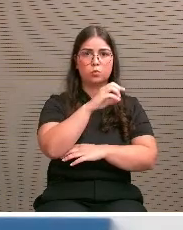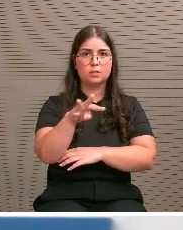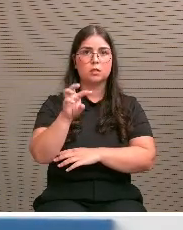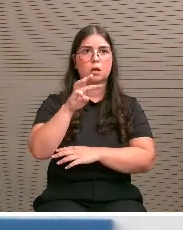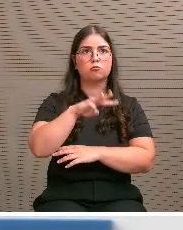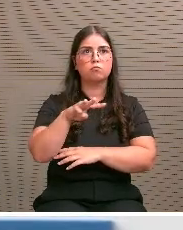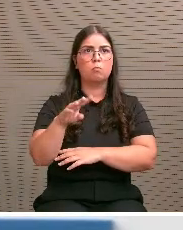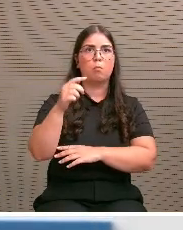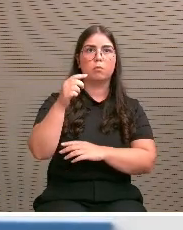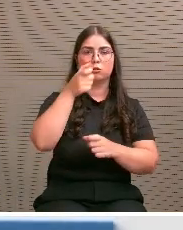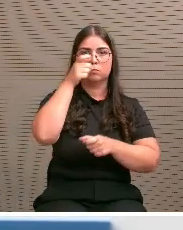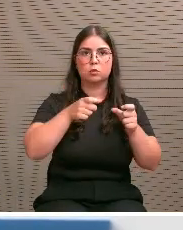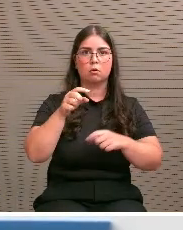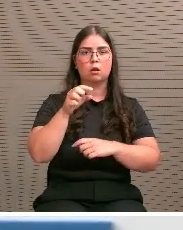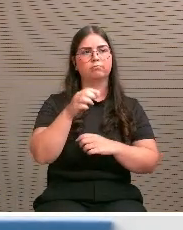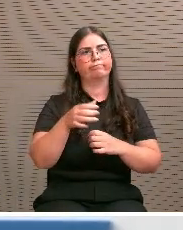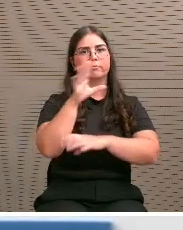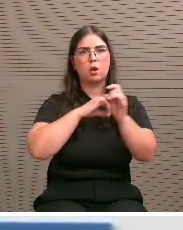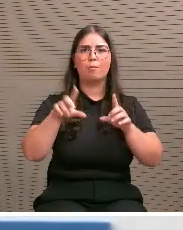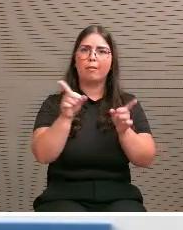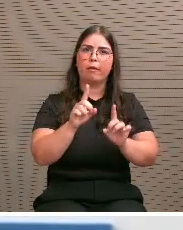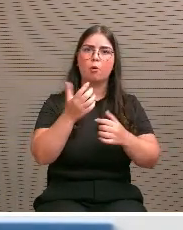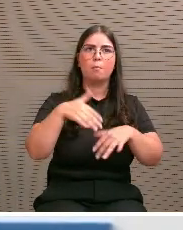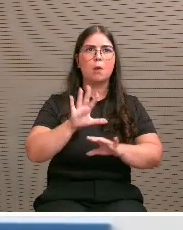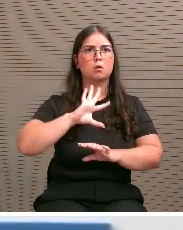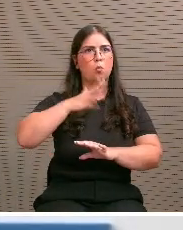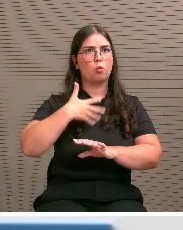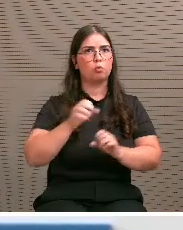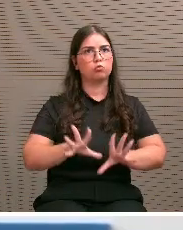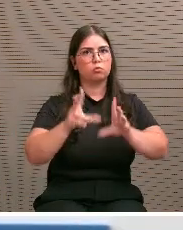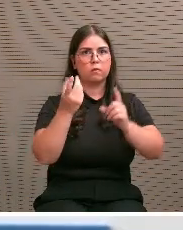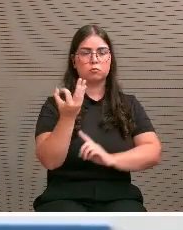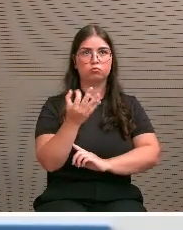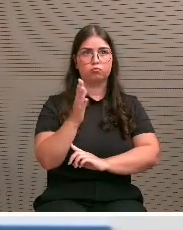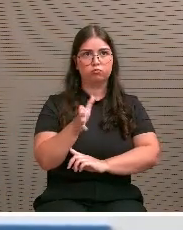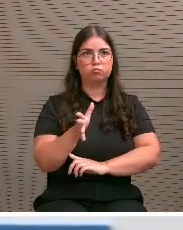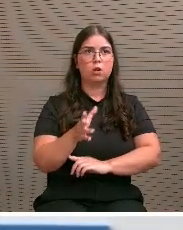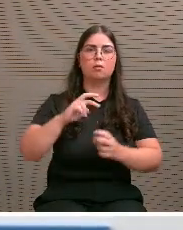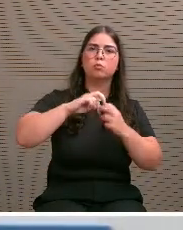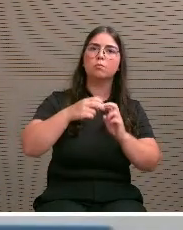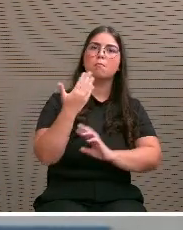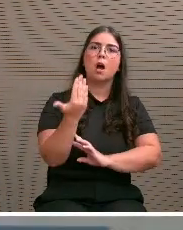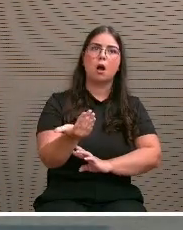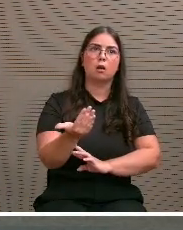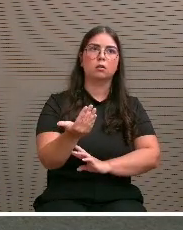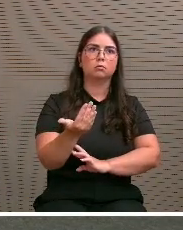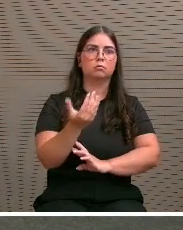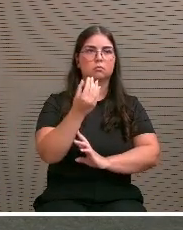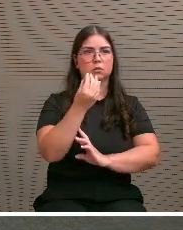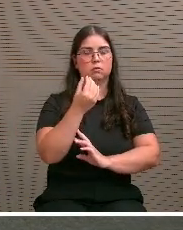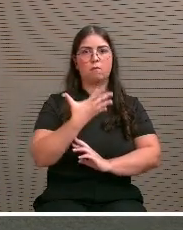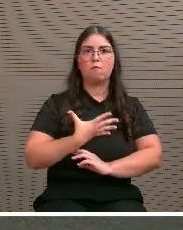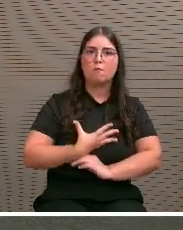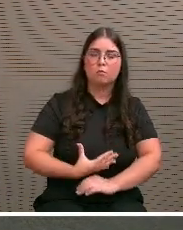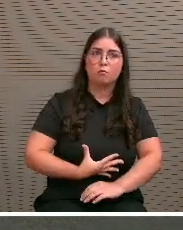but elsewhere in the developing world, they have a problem. They go to bed hungry every night. Is that right?